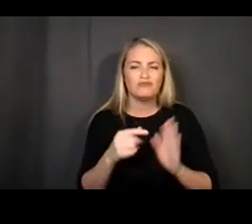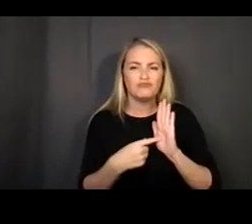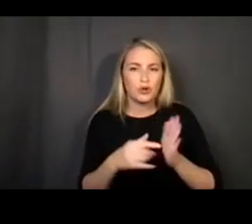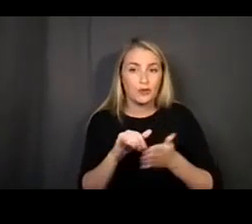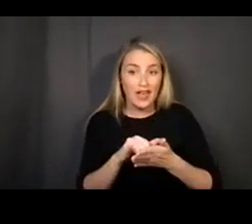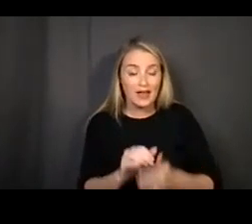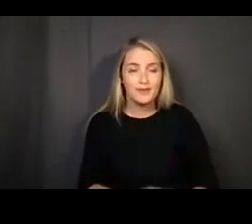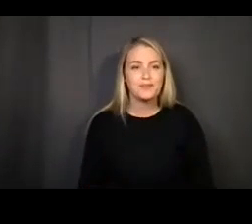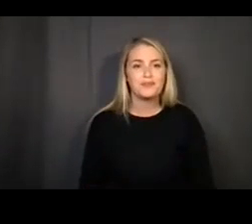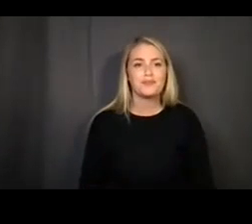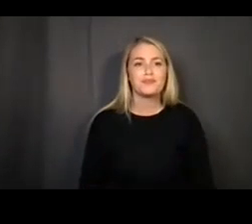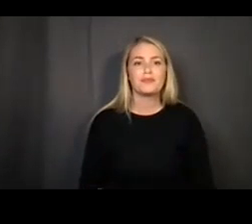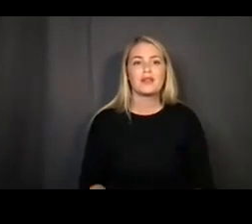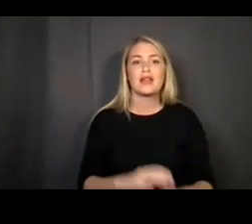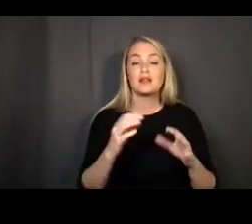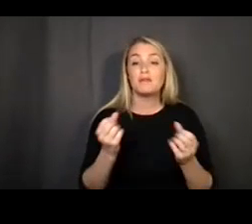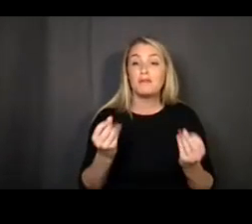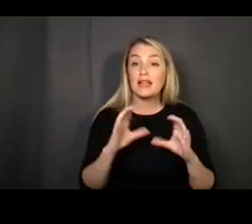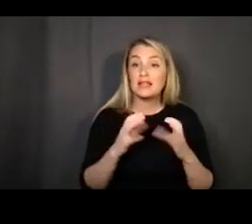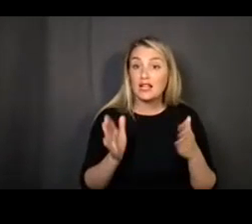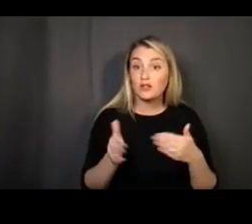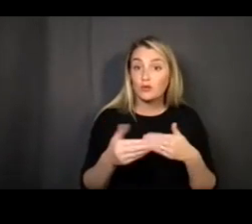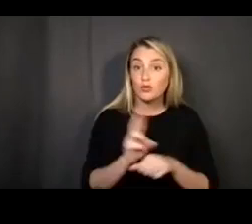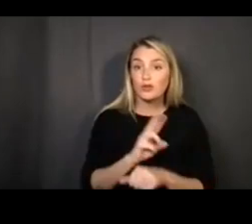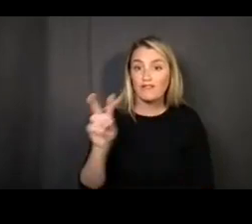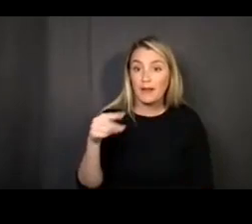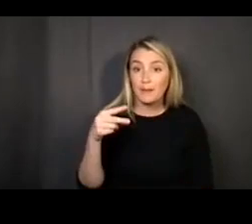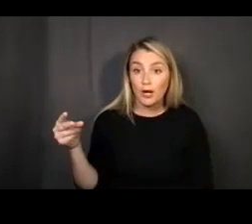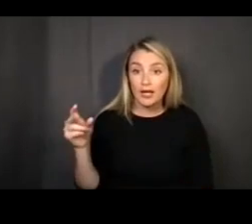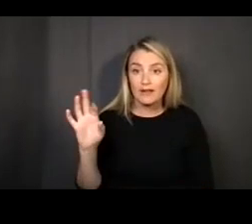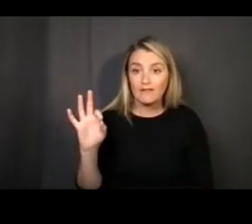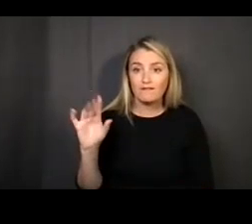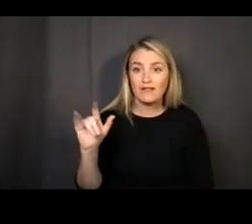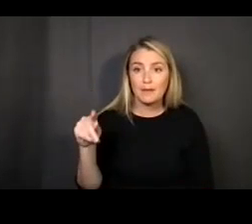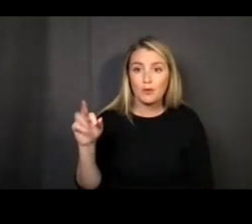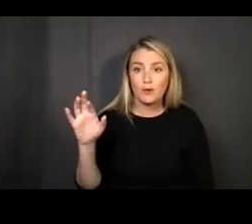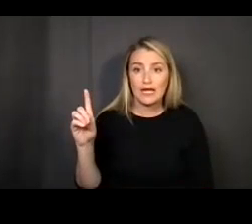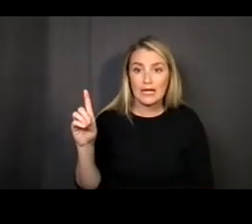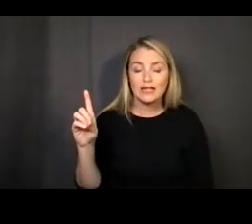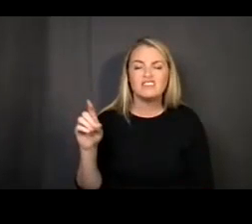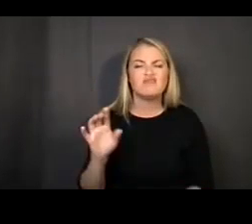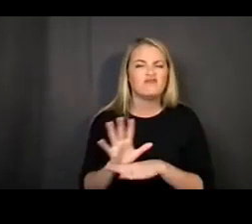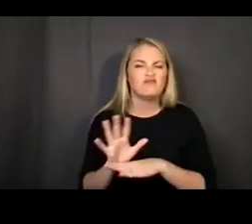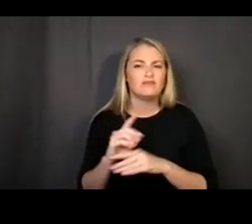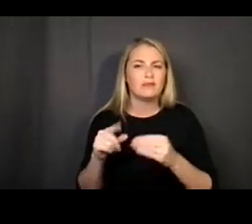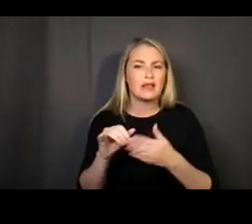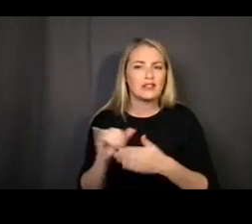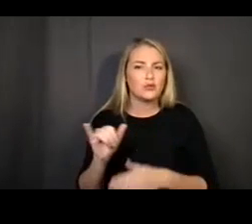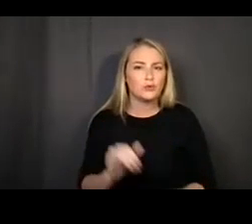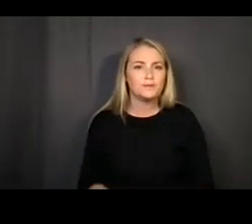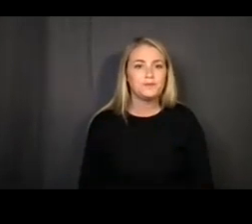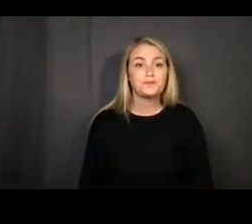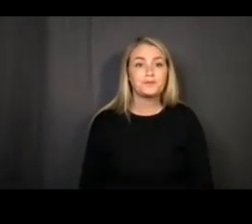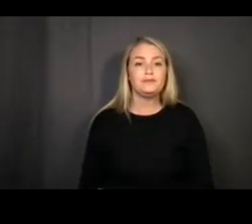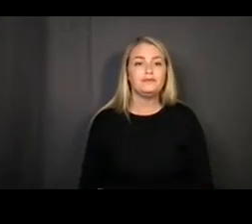the classrooms and specials are using Flipgrid. There's a video about that, but you'll also see links and external tools